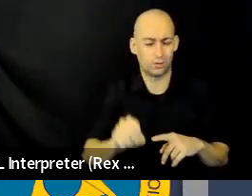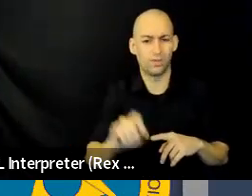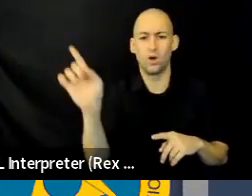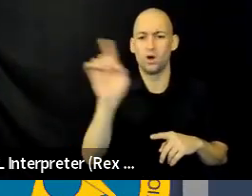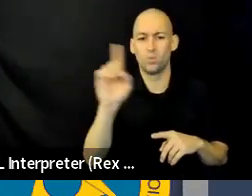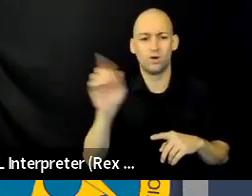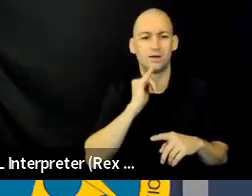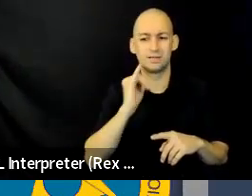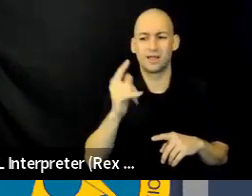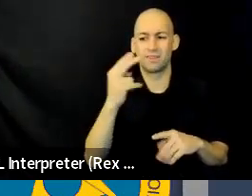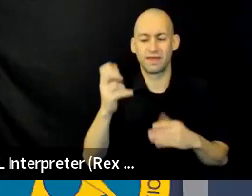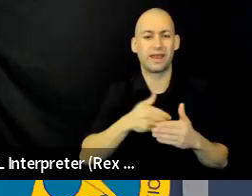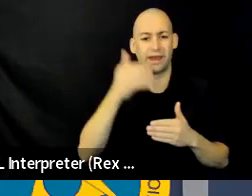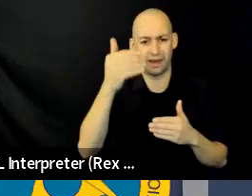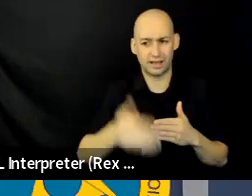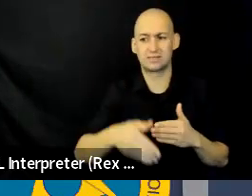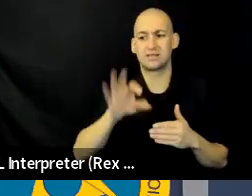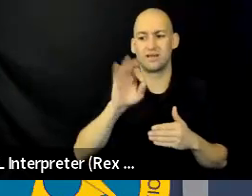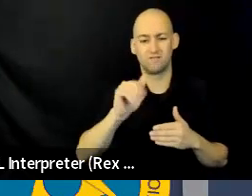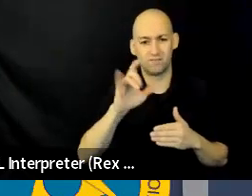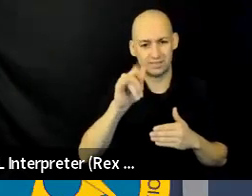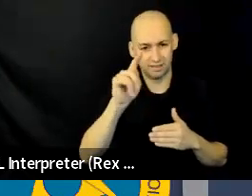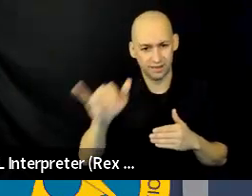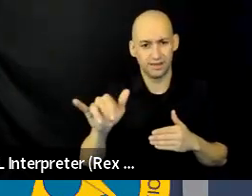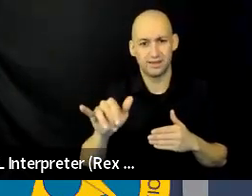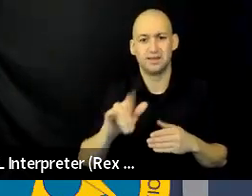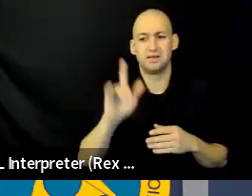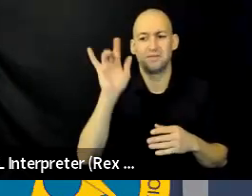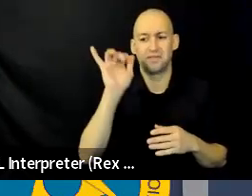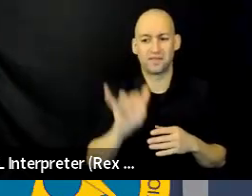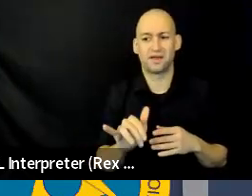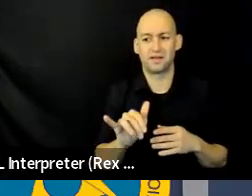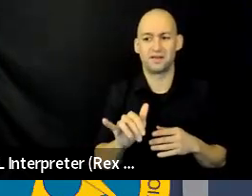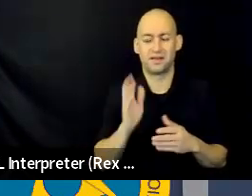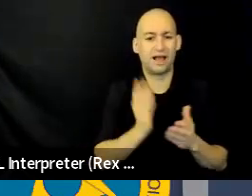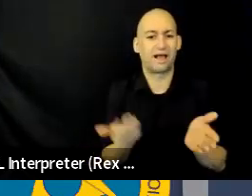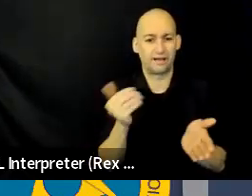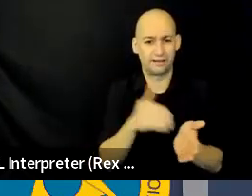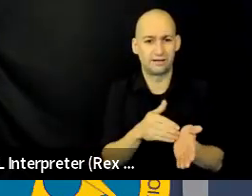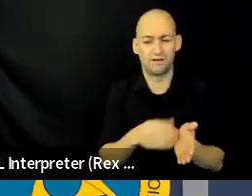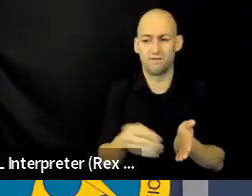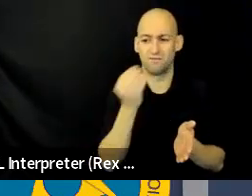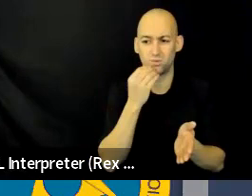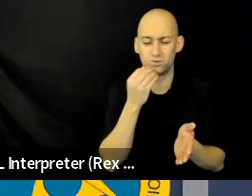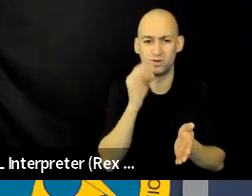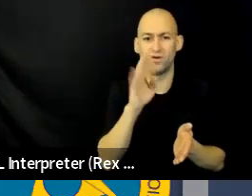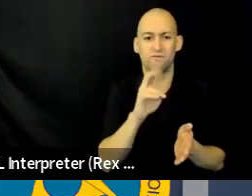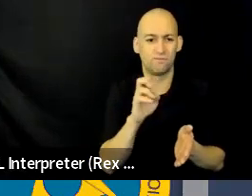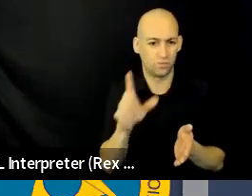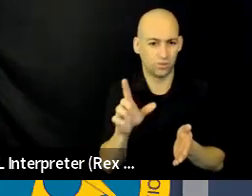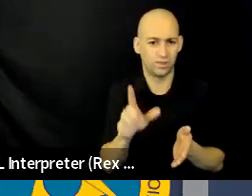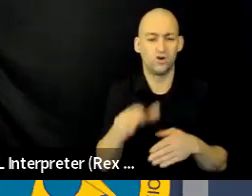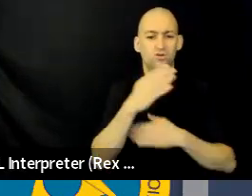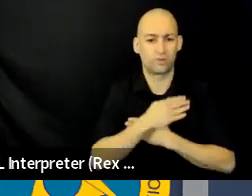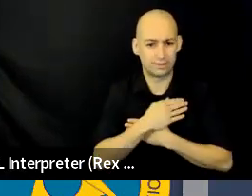is the next know. Yeah. facilities that, Yeah. again, food, fuel, Well,